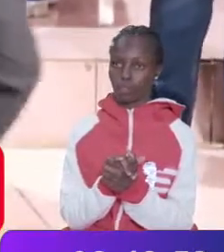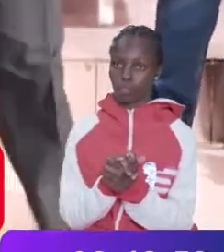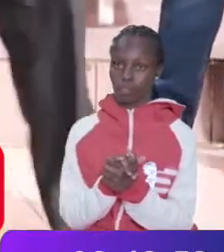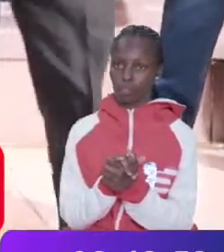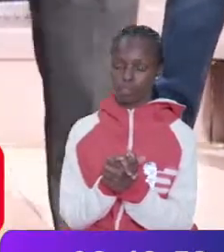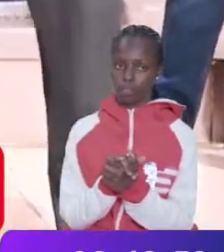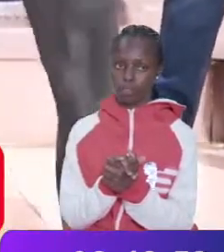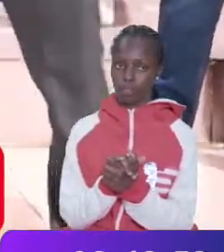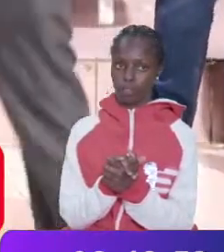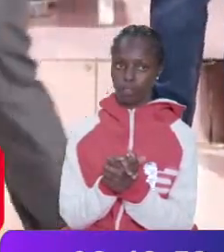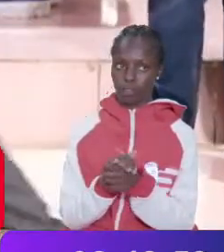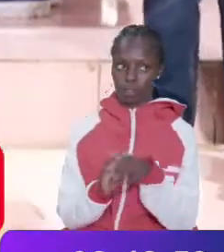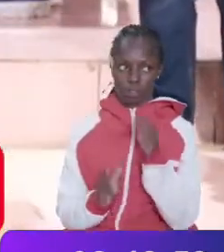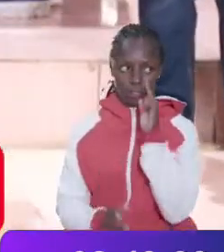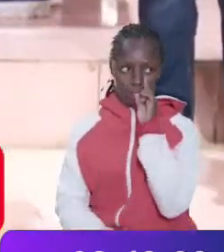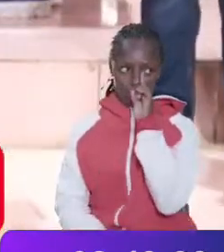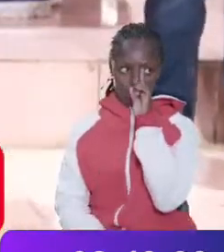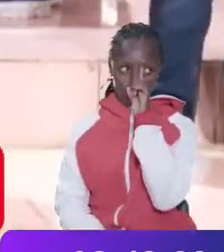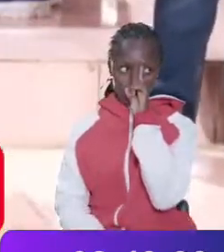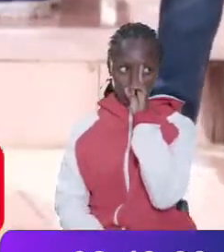dependence into thee. Oh,